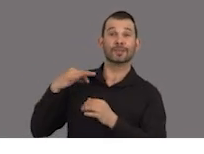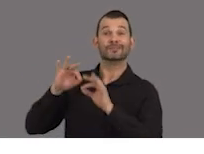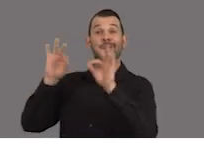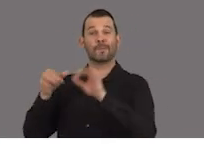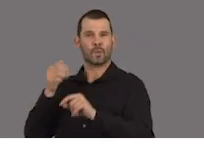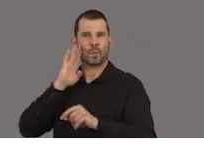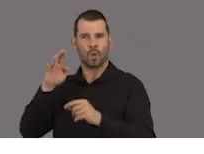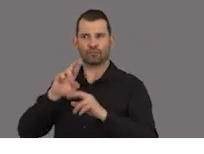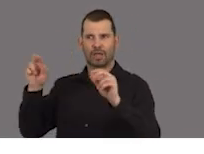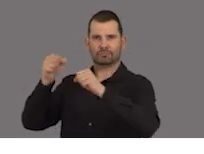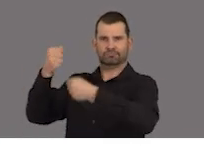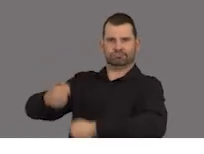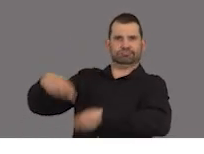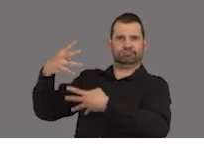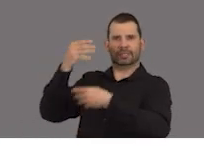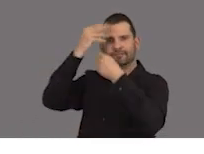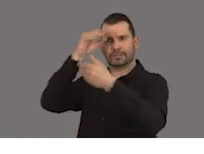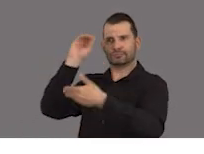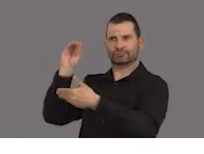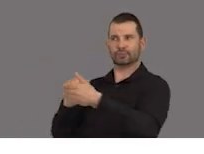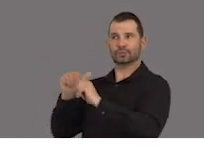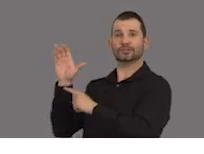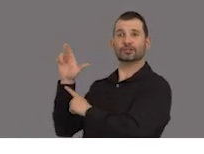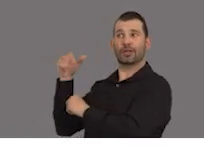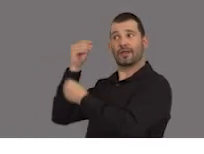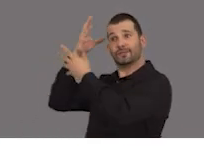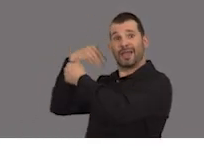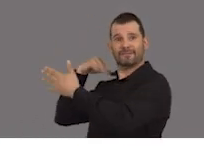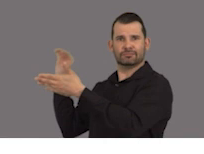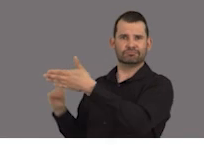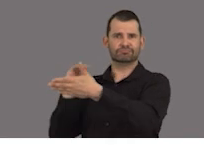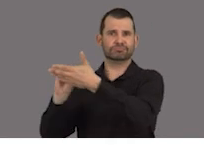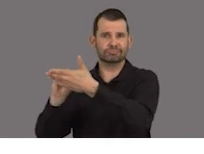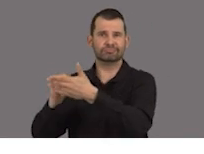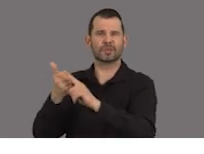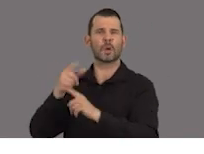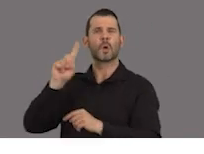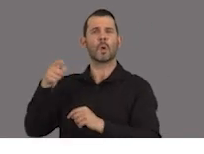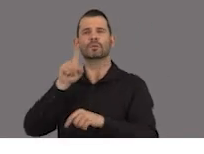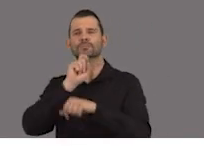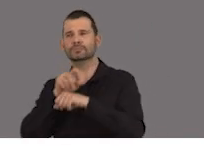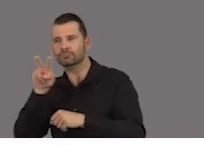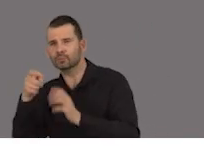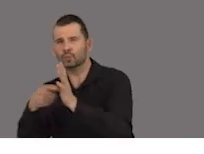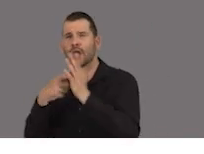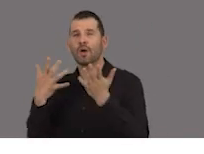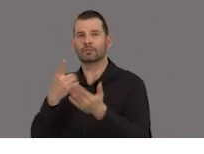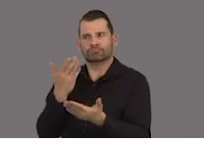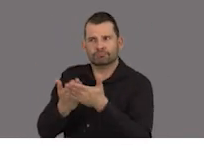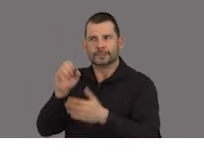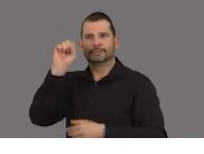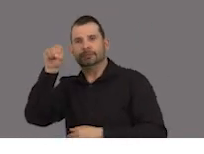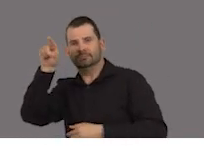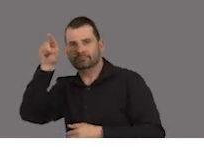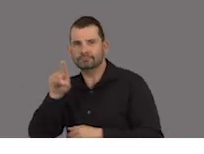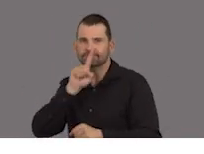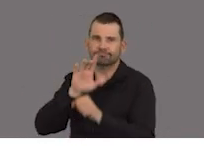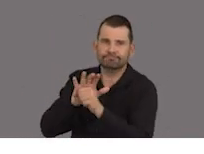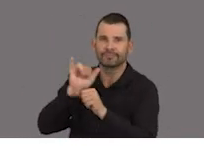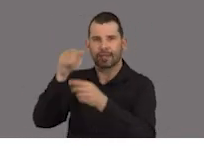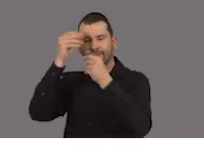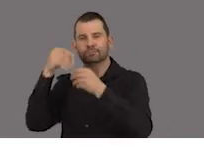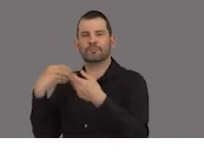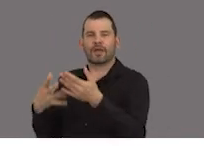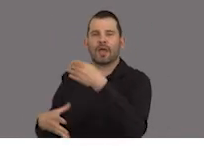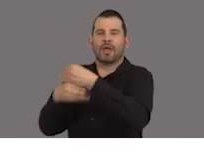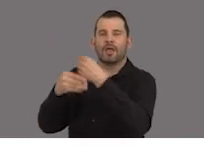application form will be pre-populated with the information the CRA has on file. They are only required to